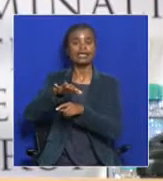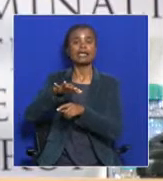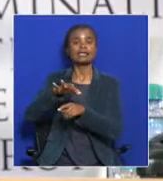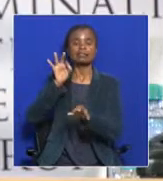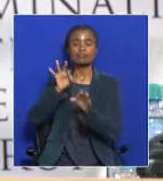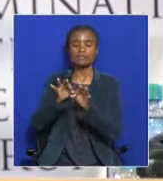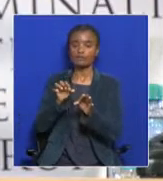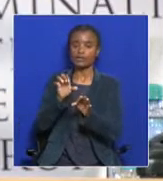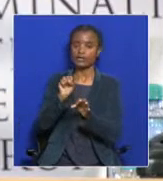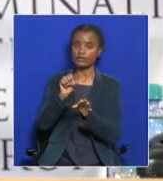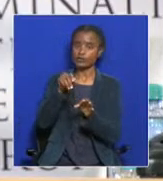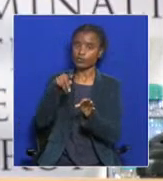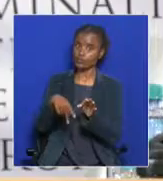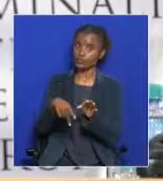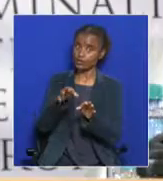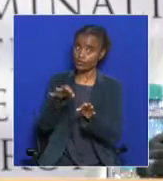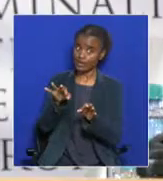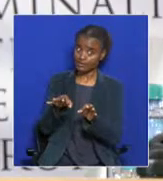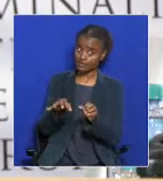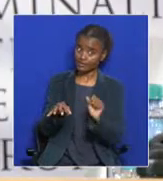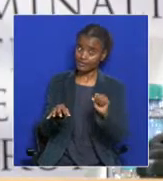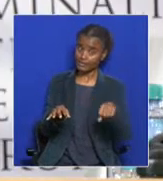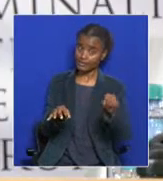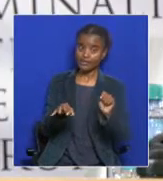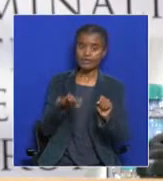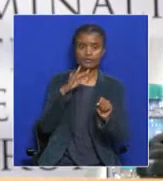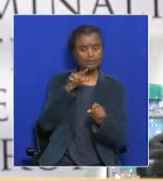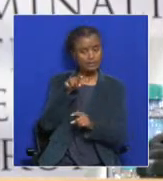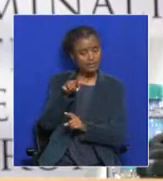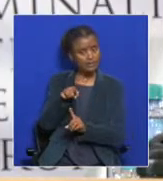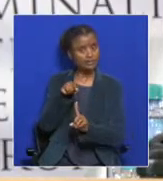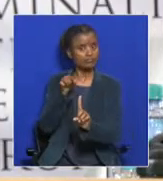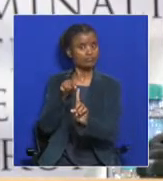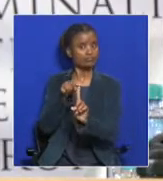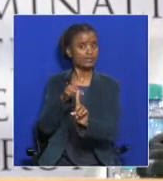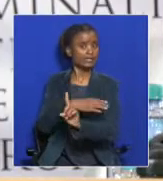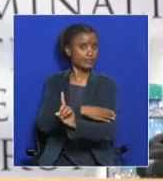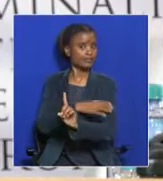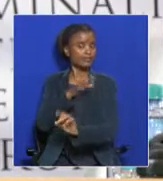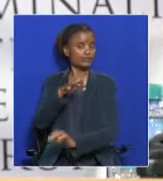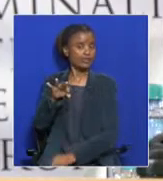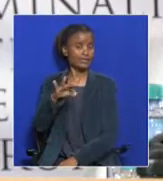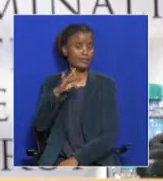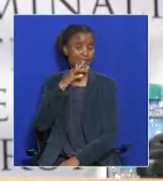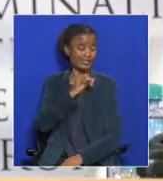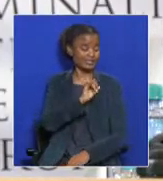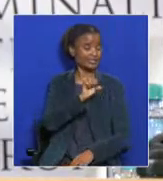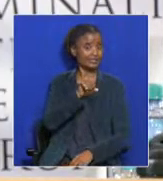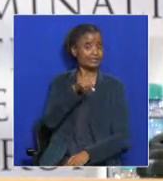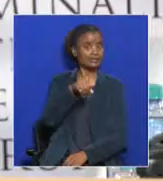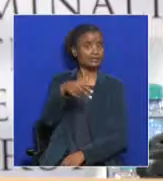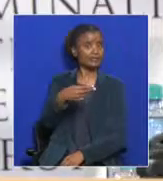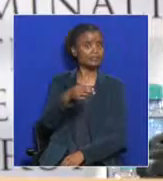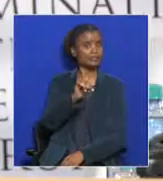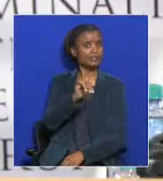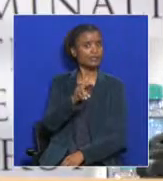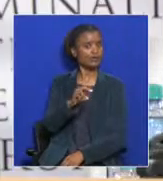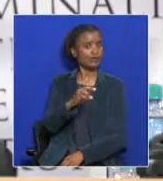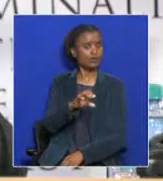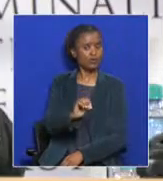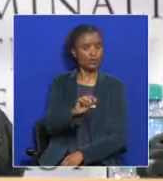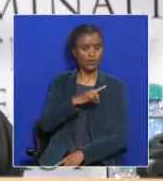to be right. It can't be the Isipingo. You seem to want to take the CHC depot out of the harbour